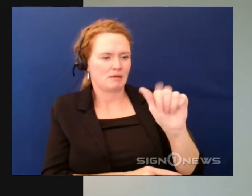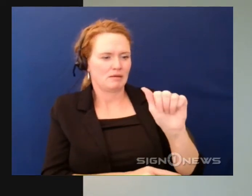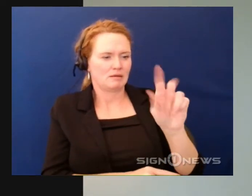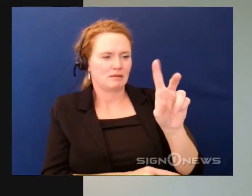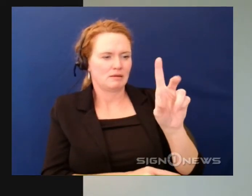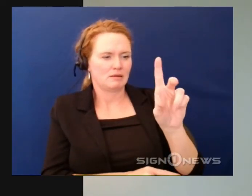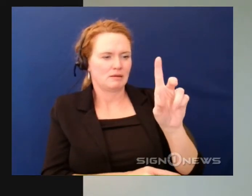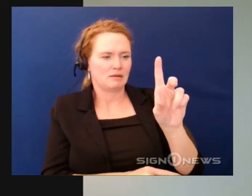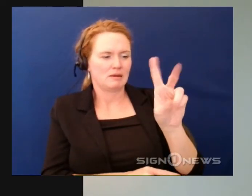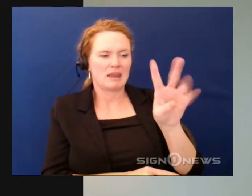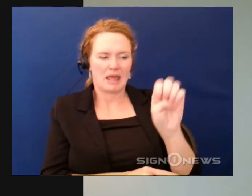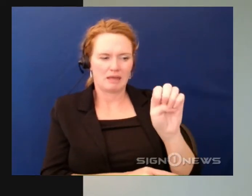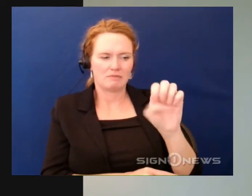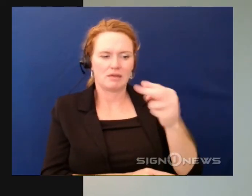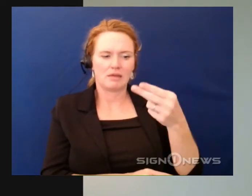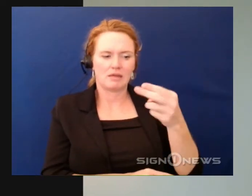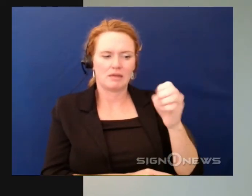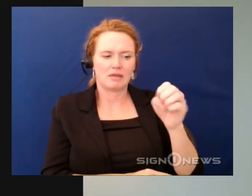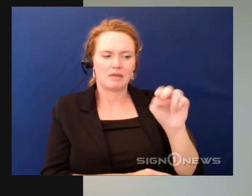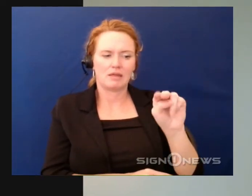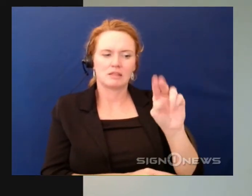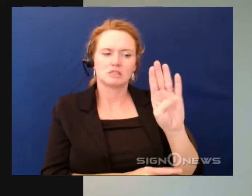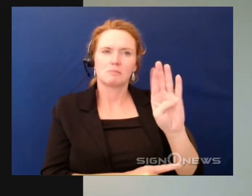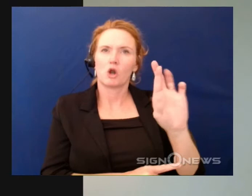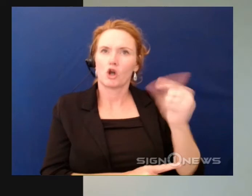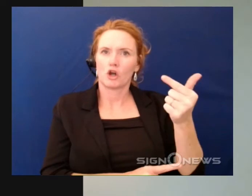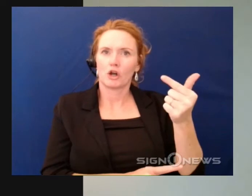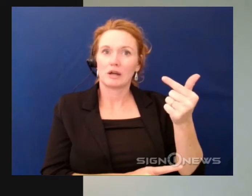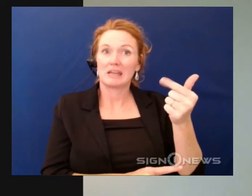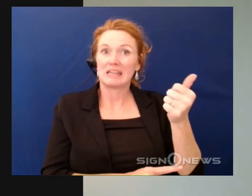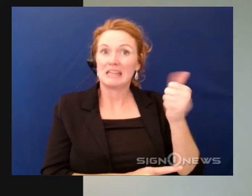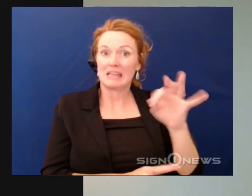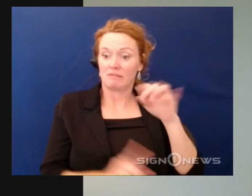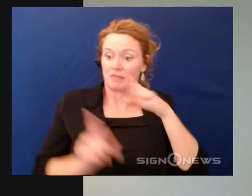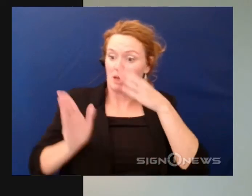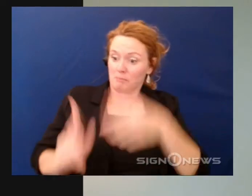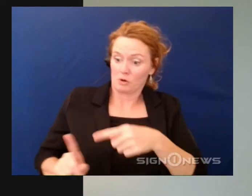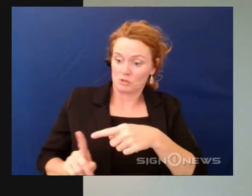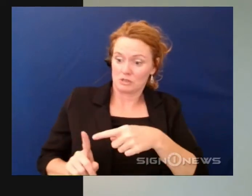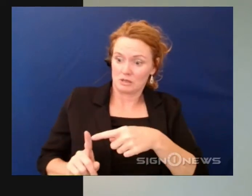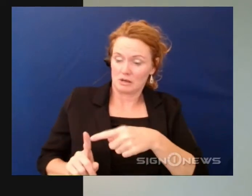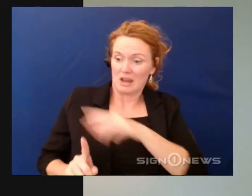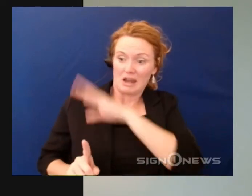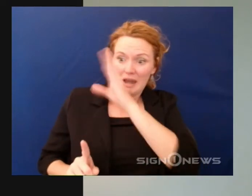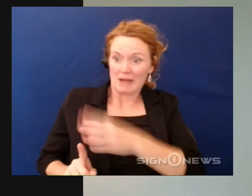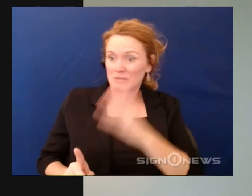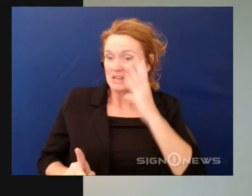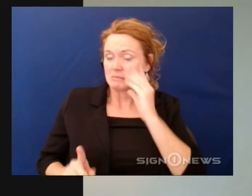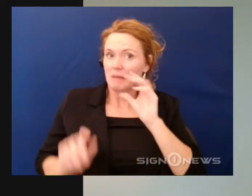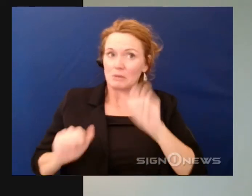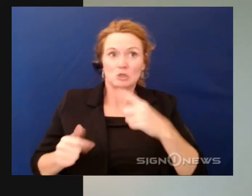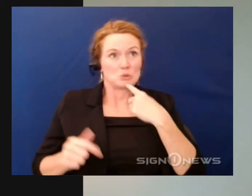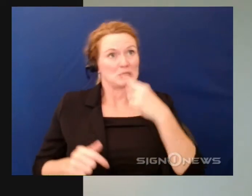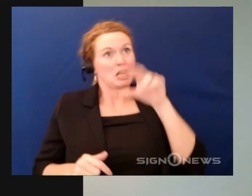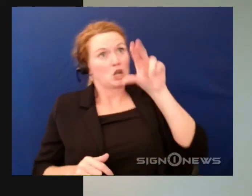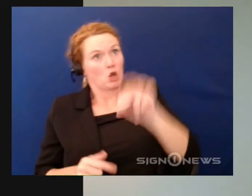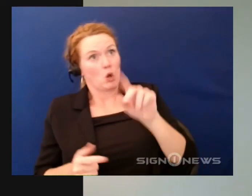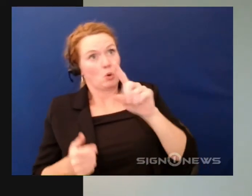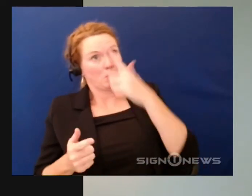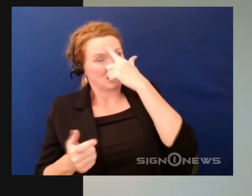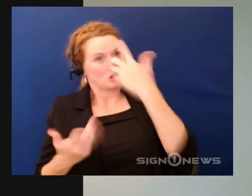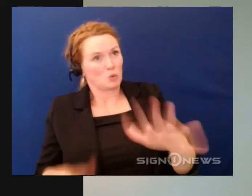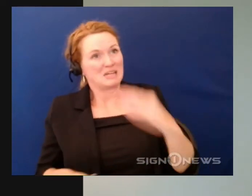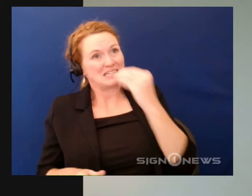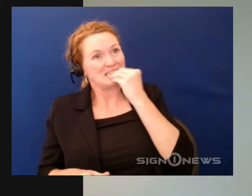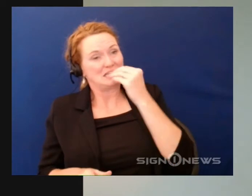about safety. And he says, if a person's never had an option to say no to peas for dinner, what makes you think they're going to